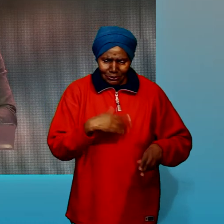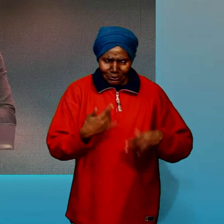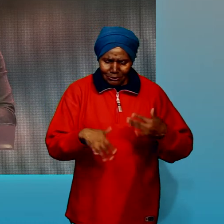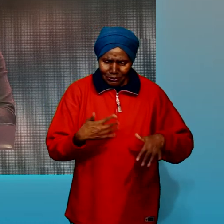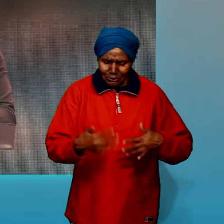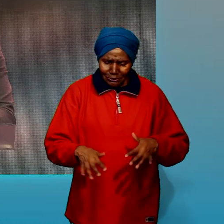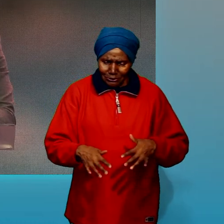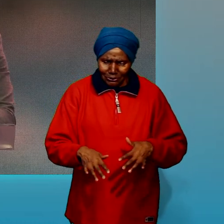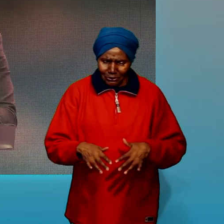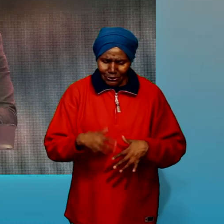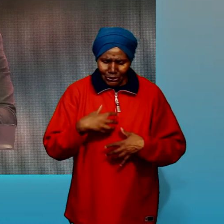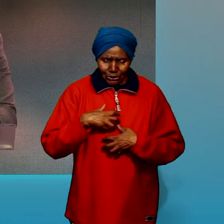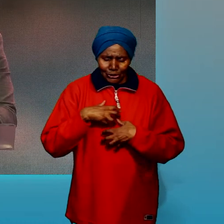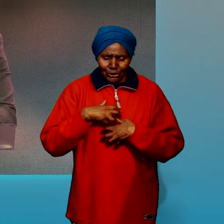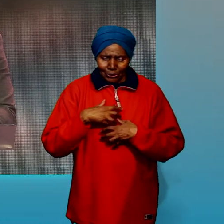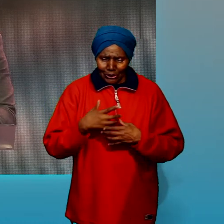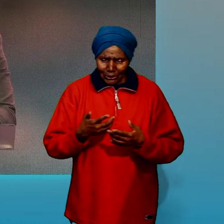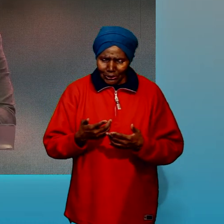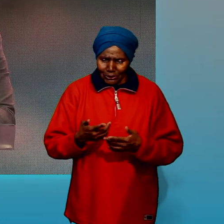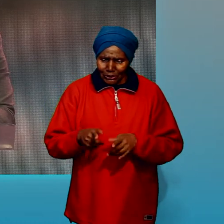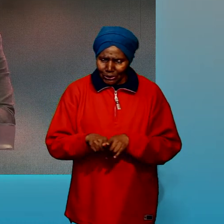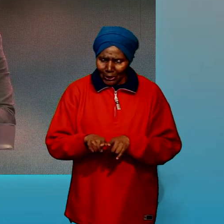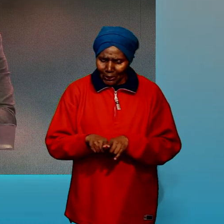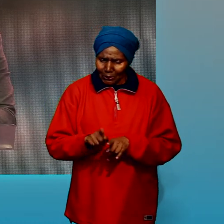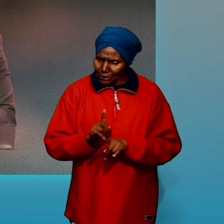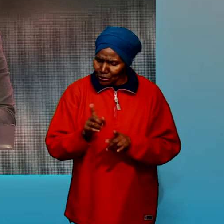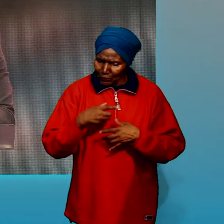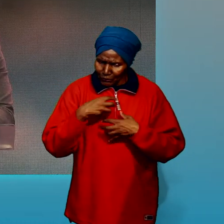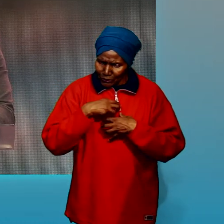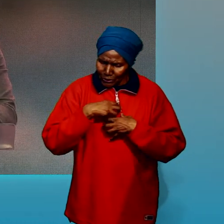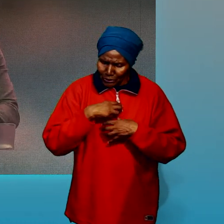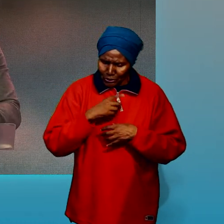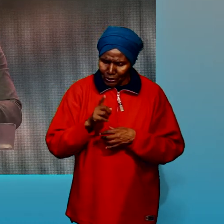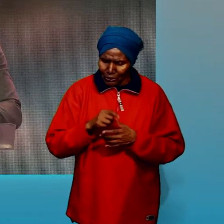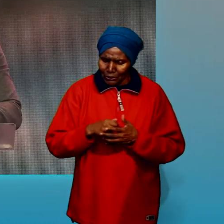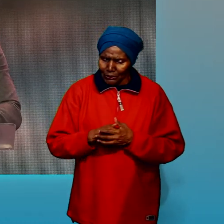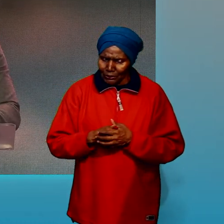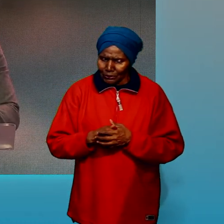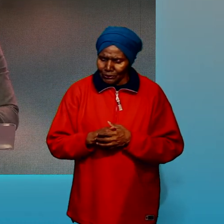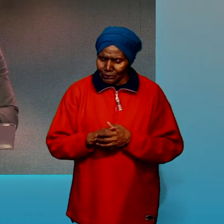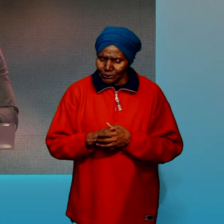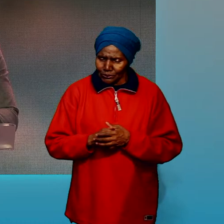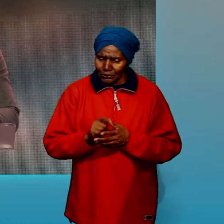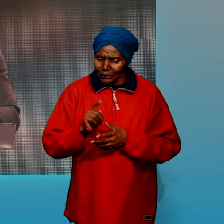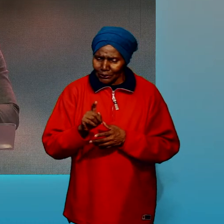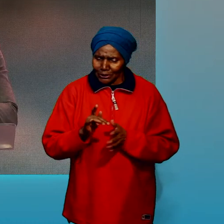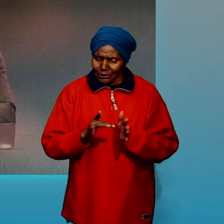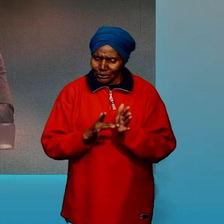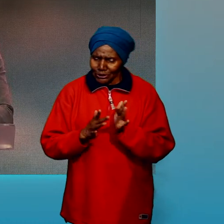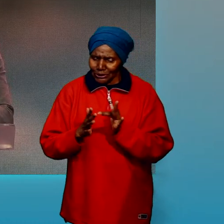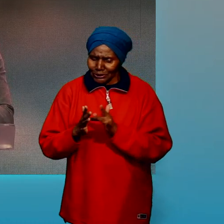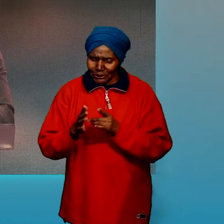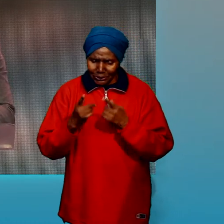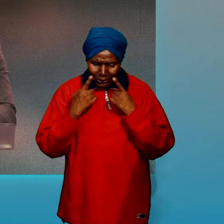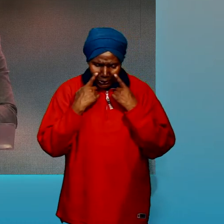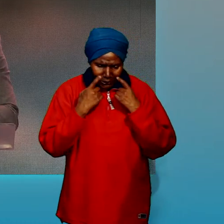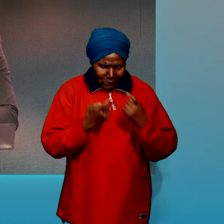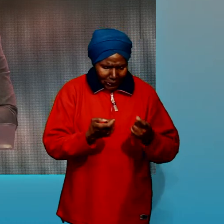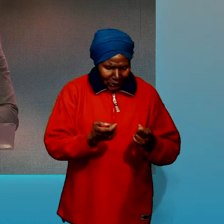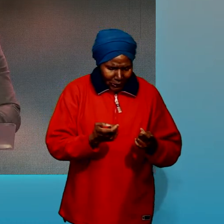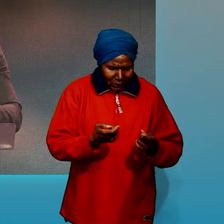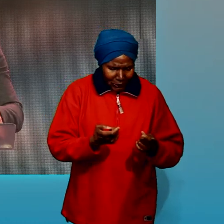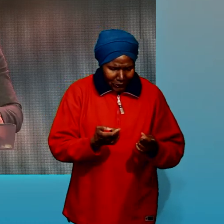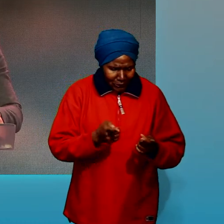through himself. And yet, as we all know but sometimes forget, Jesus' care and concern